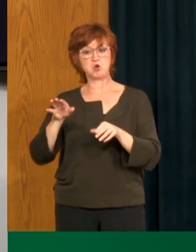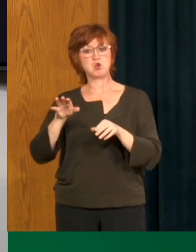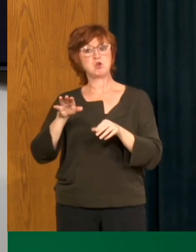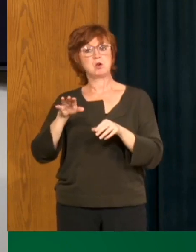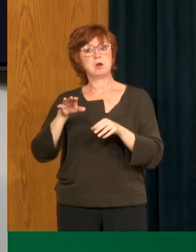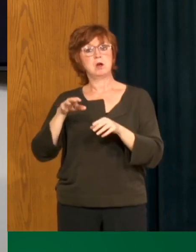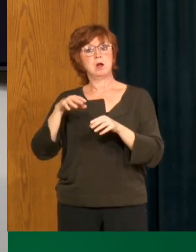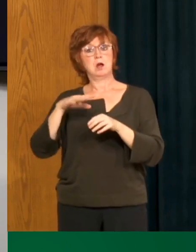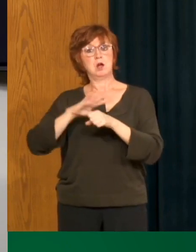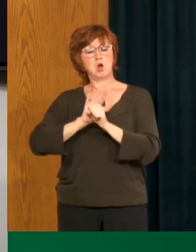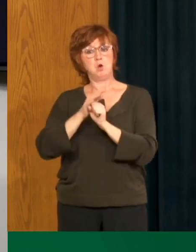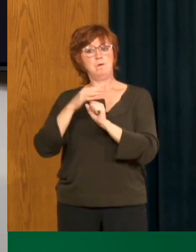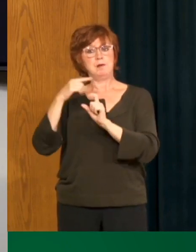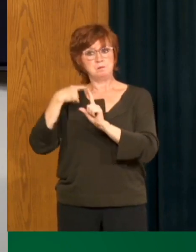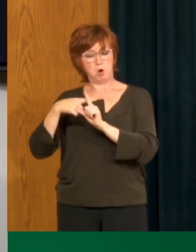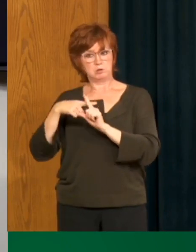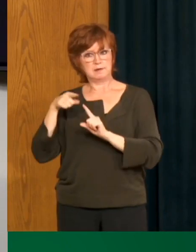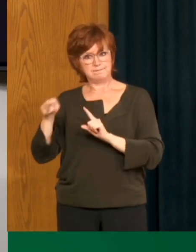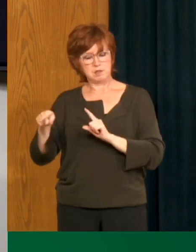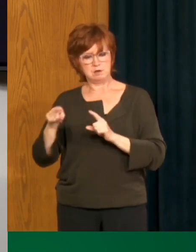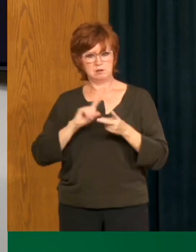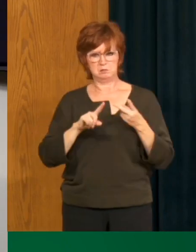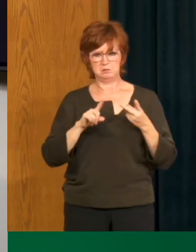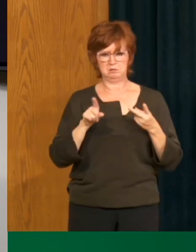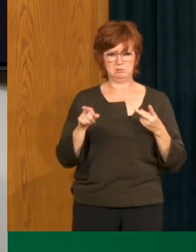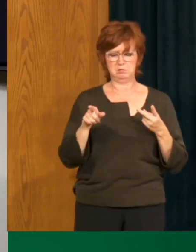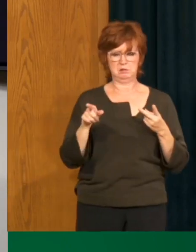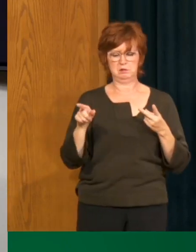a restaurant worker that was a few days